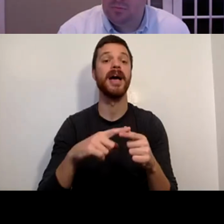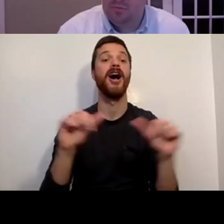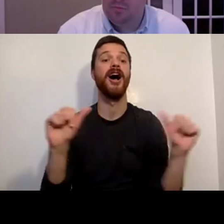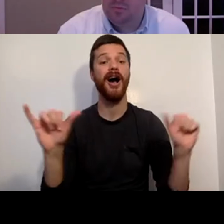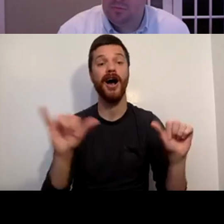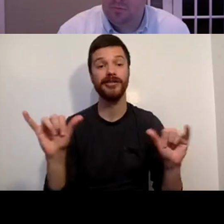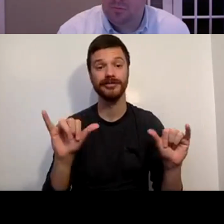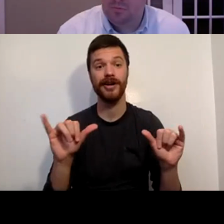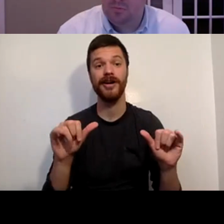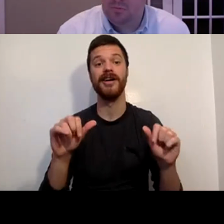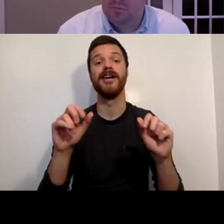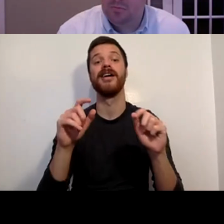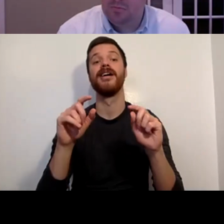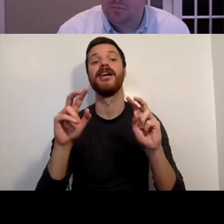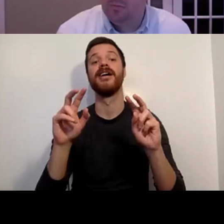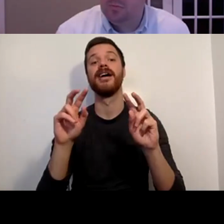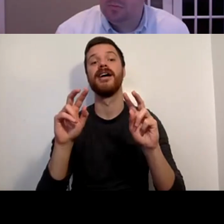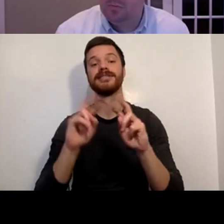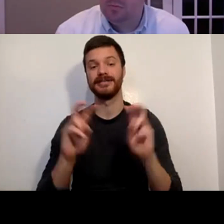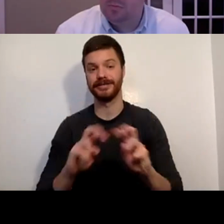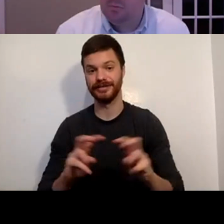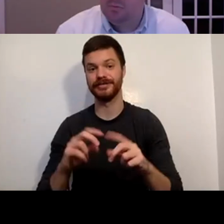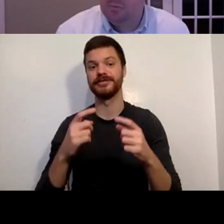and outcomes progress along the way.